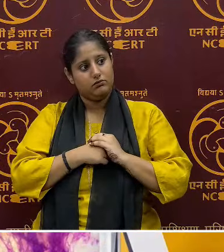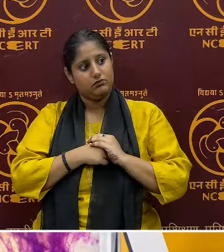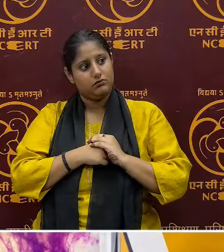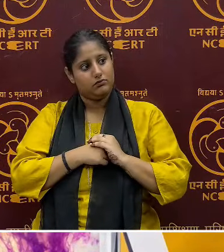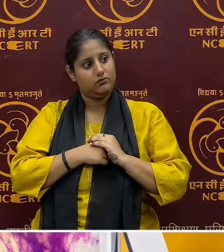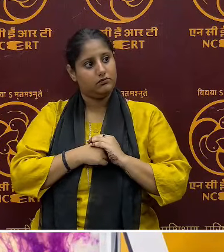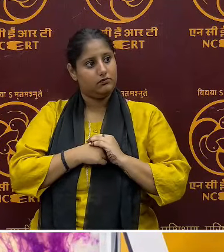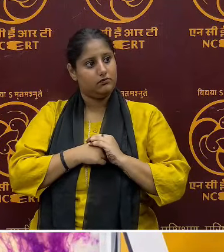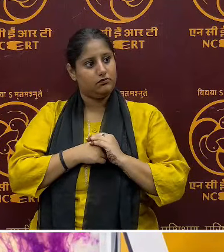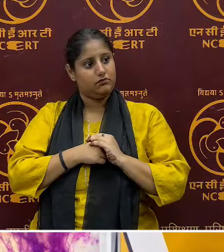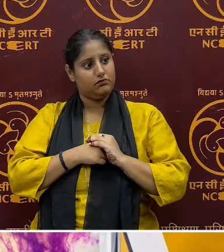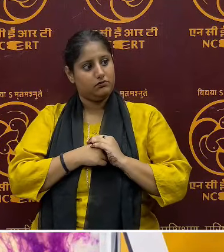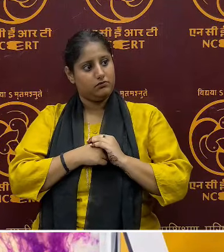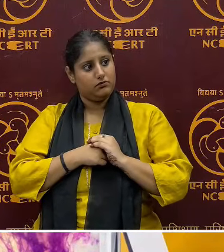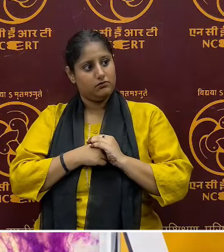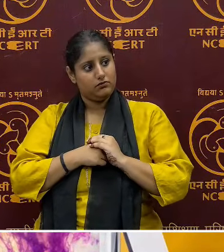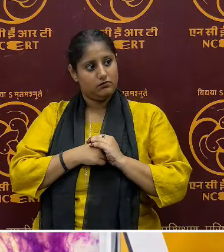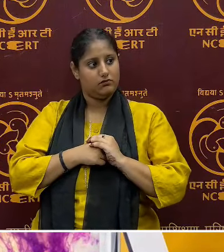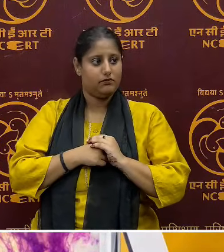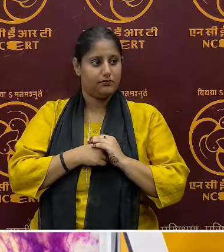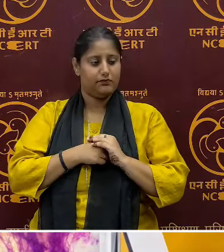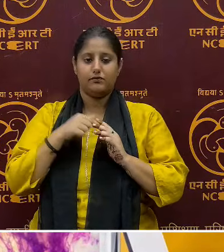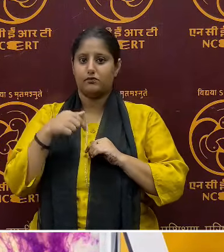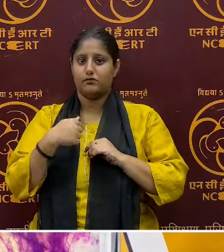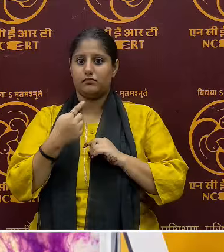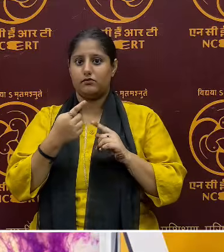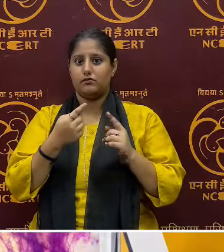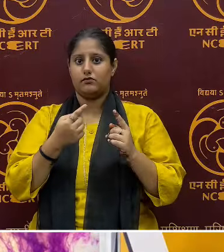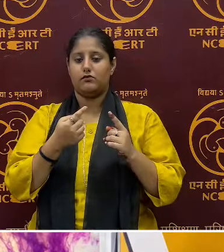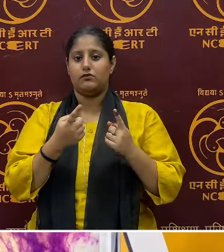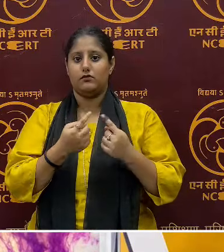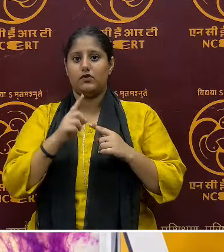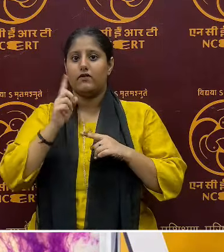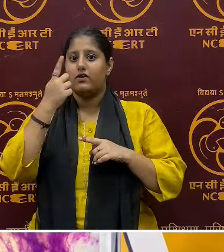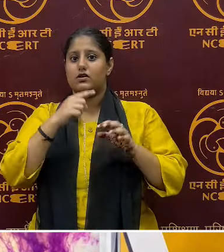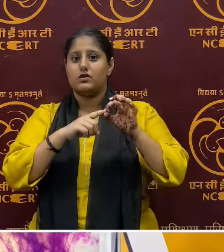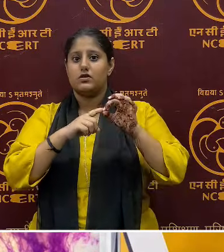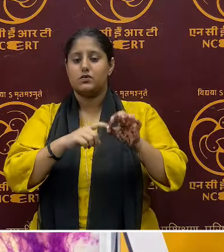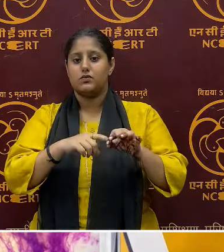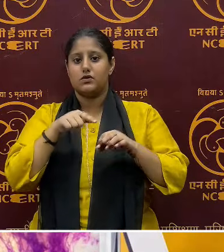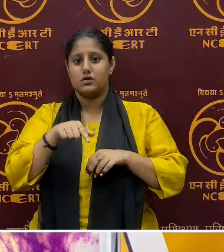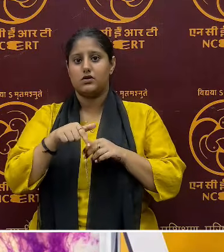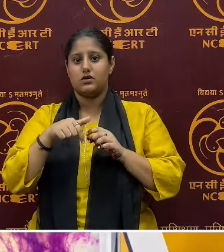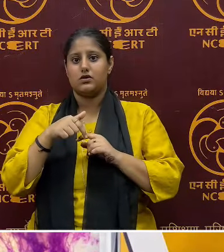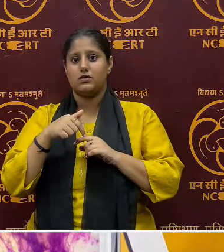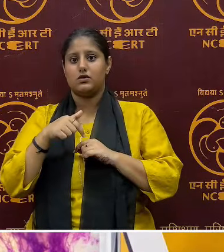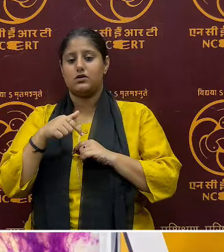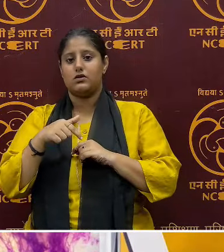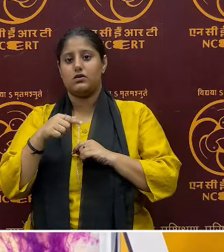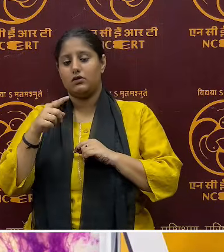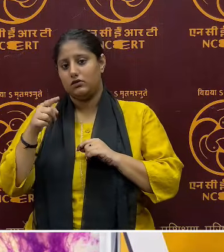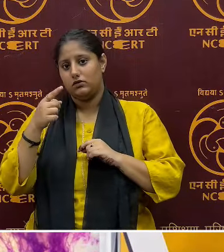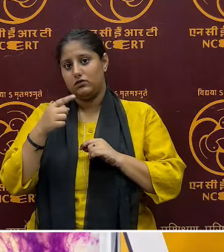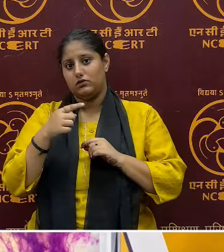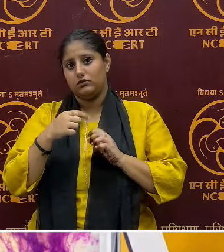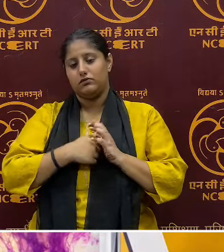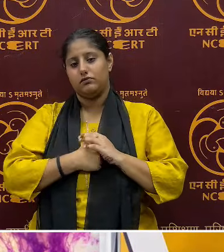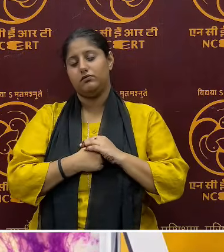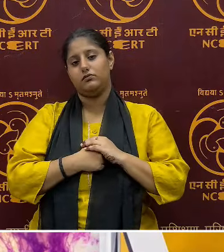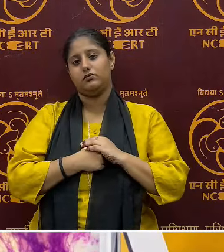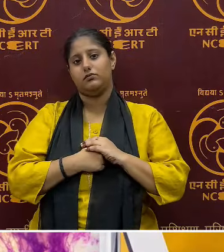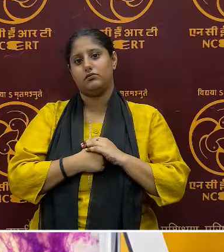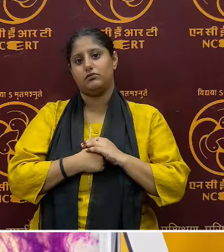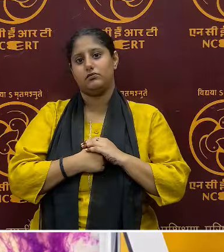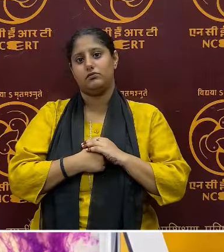Now this is the self-evaluation. First question, which of the following statements is true for acids? Sour